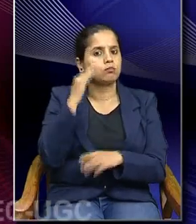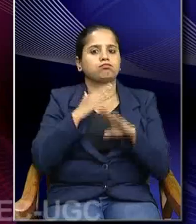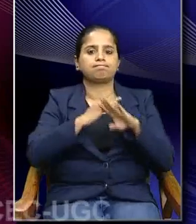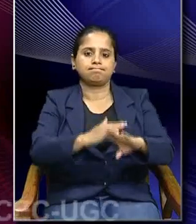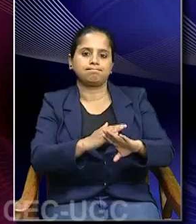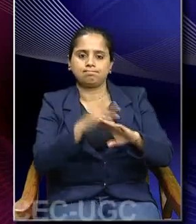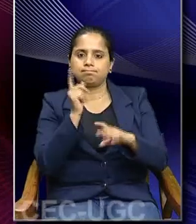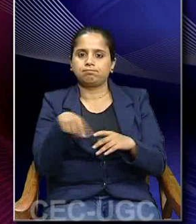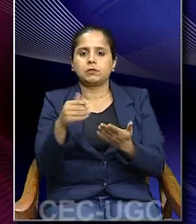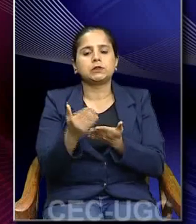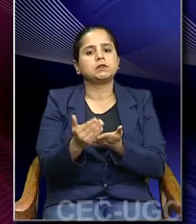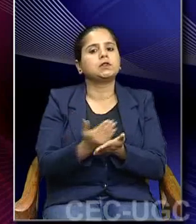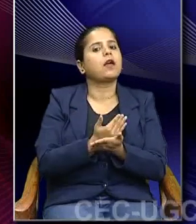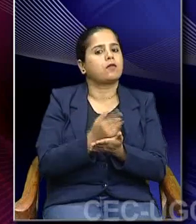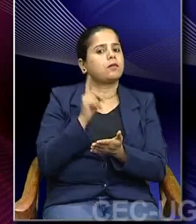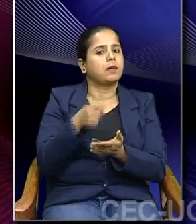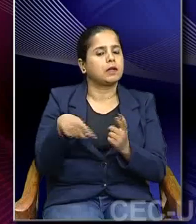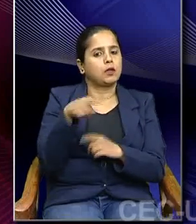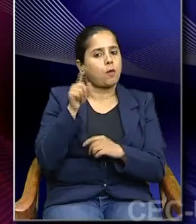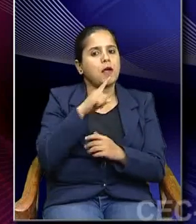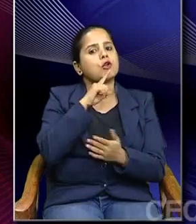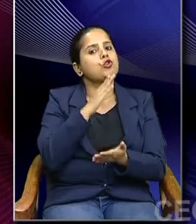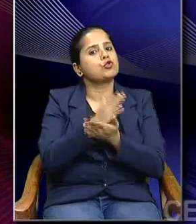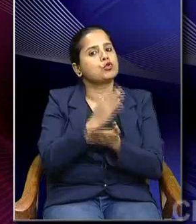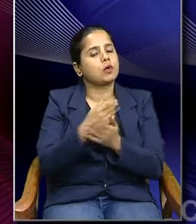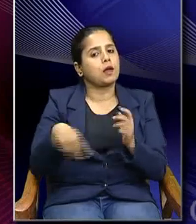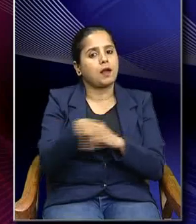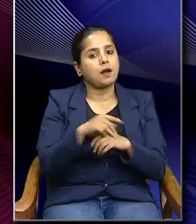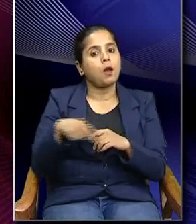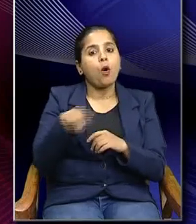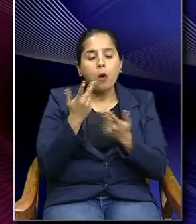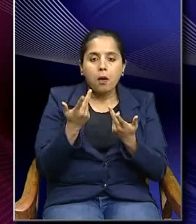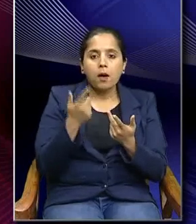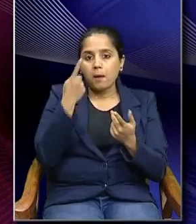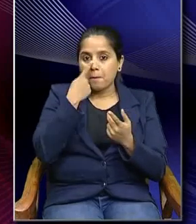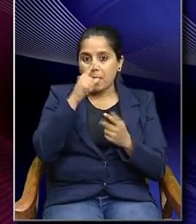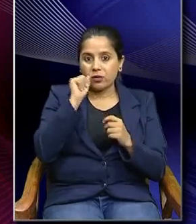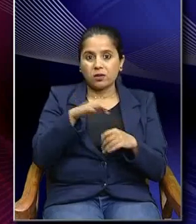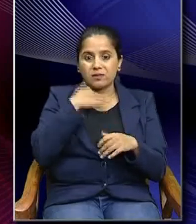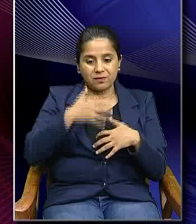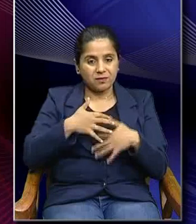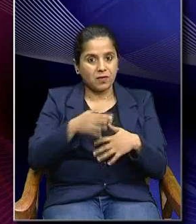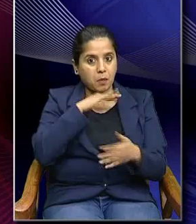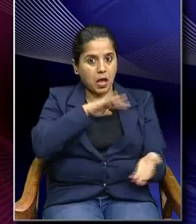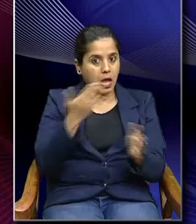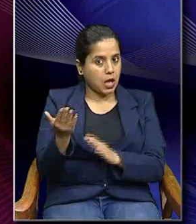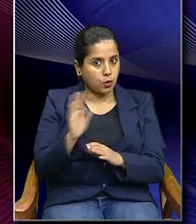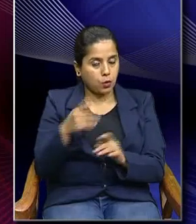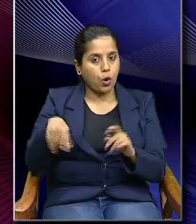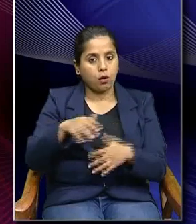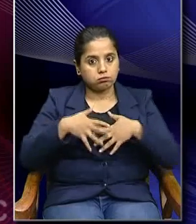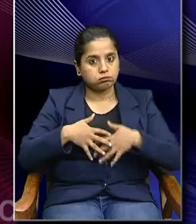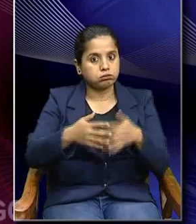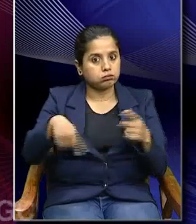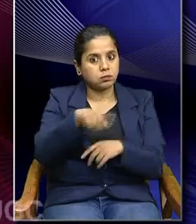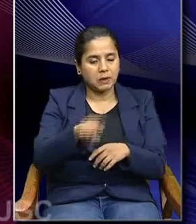protected or preserved. So we need to ensure that maternal mortality, which is death of women at the time of delivery, has